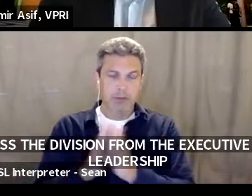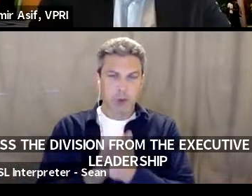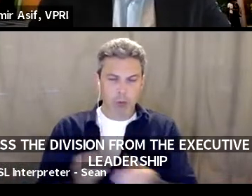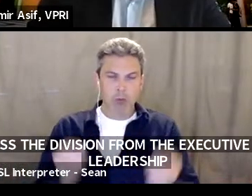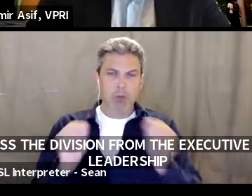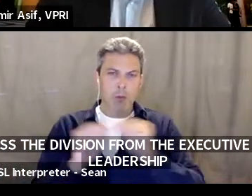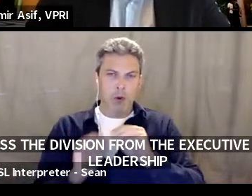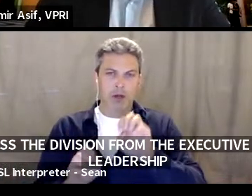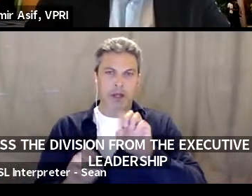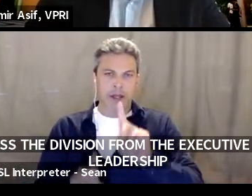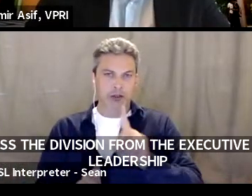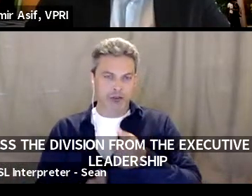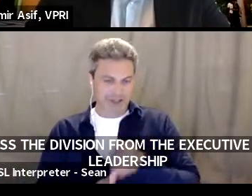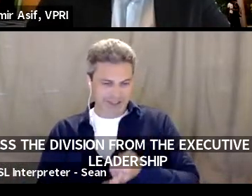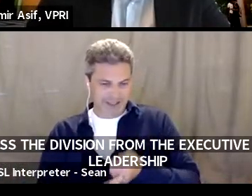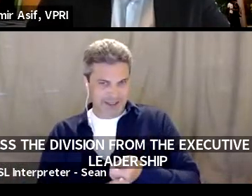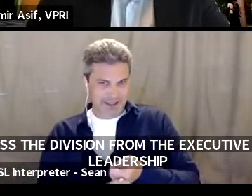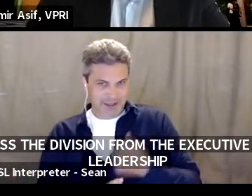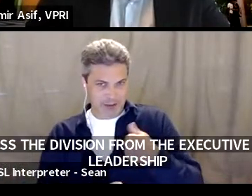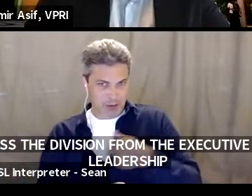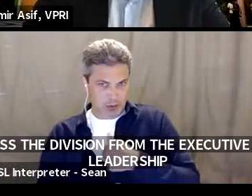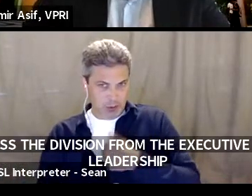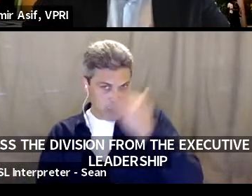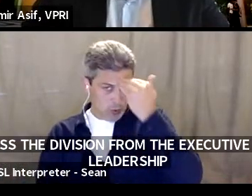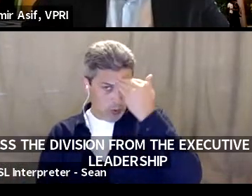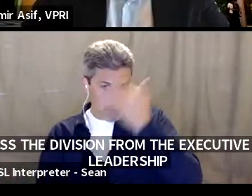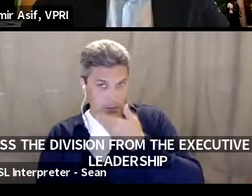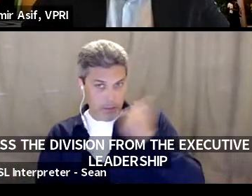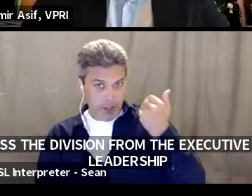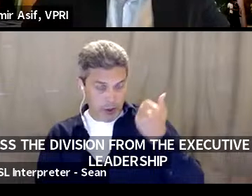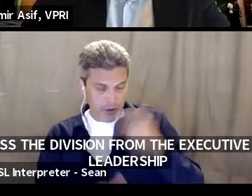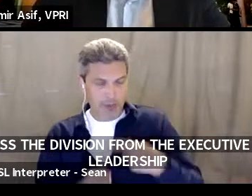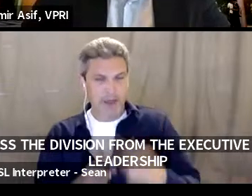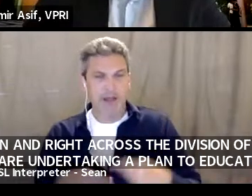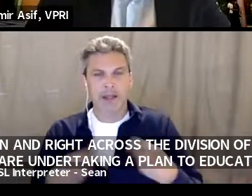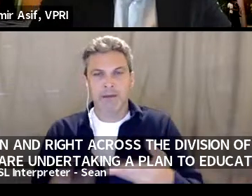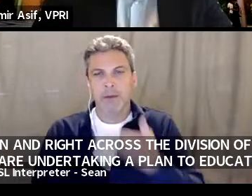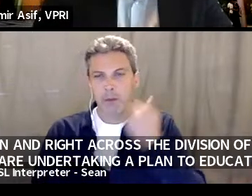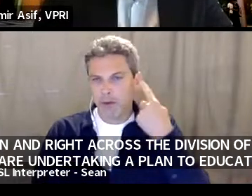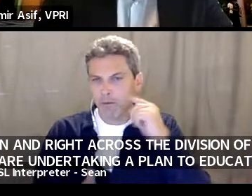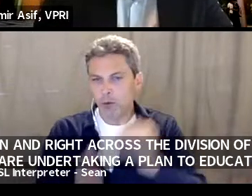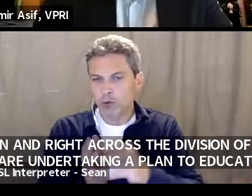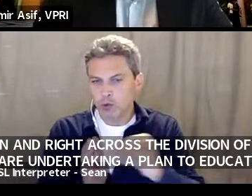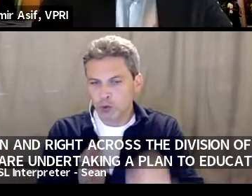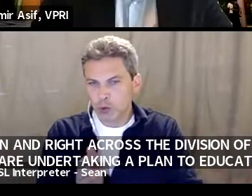ourselves so that we can do better for our students and for each other.